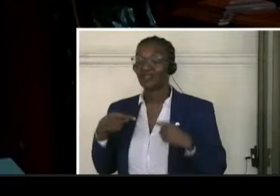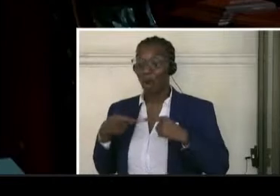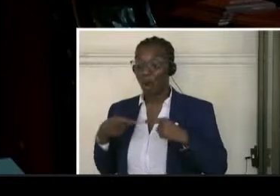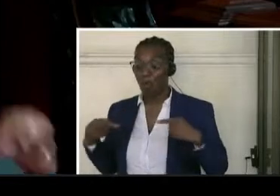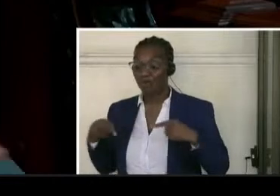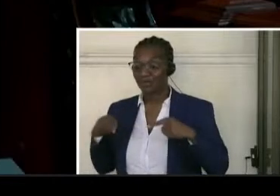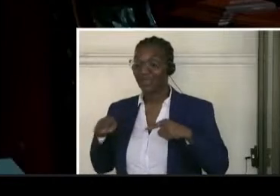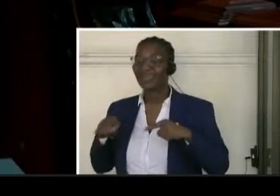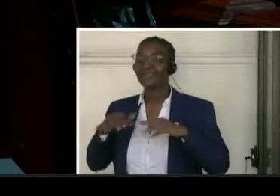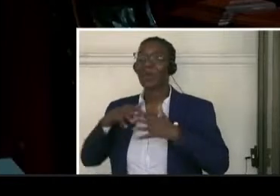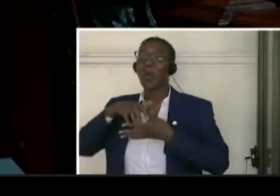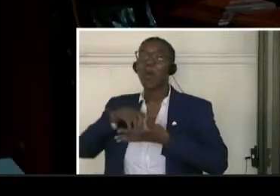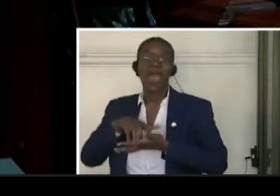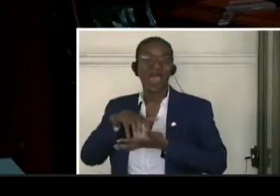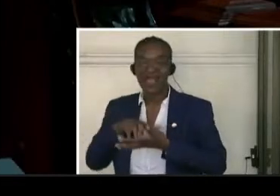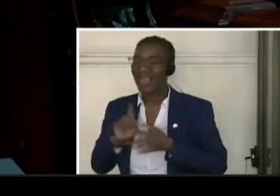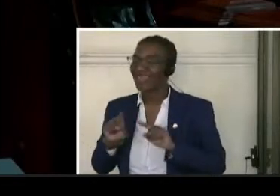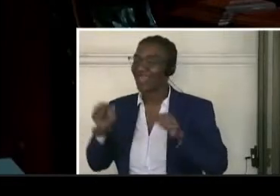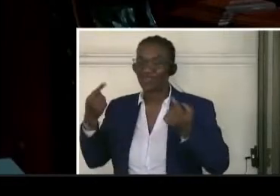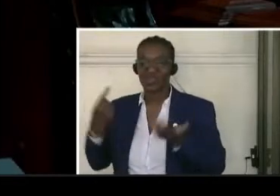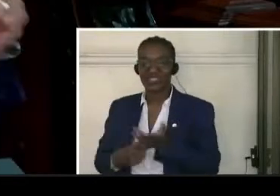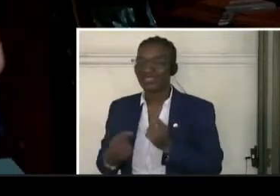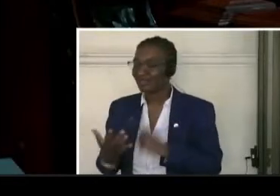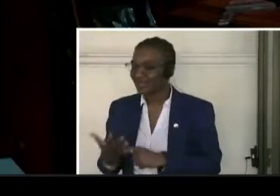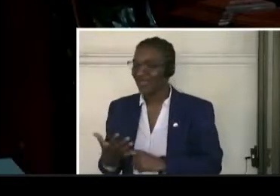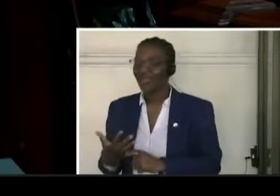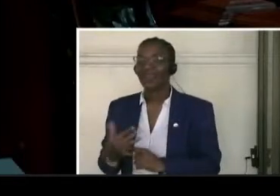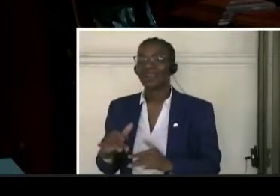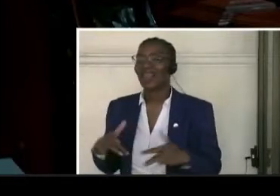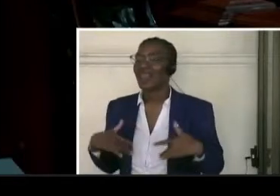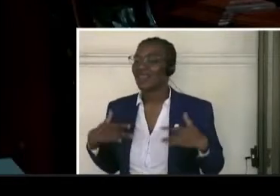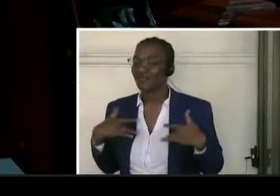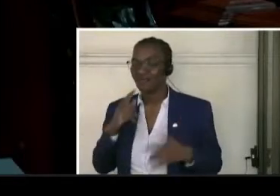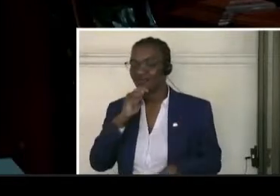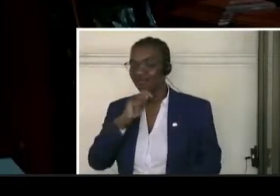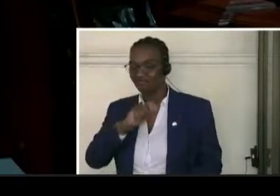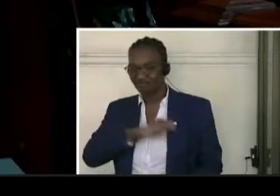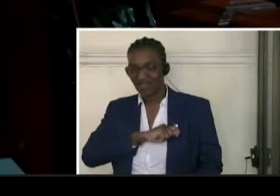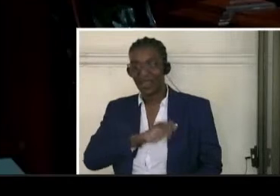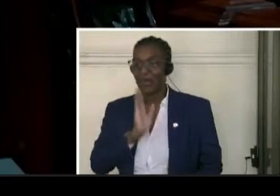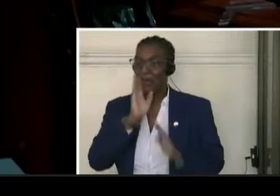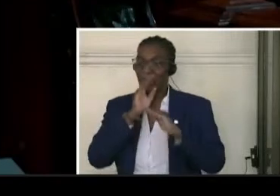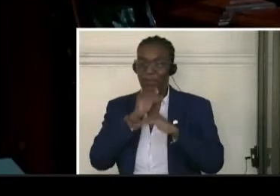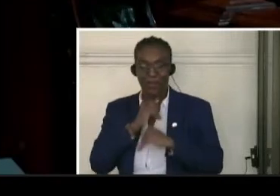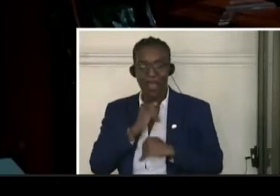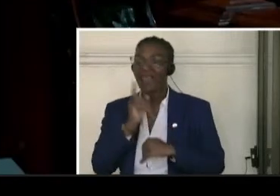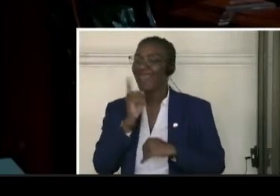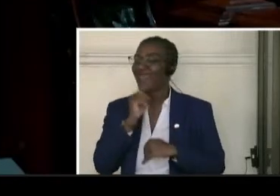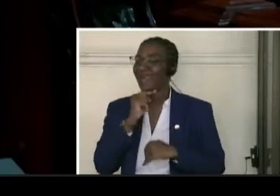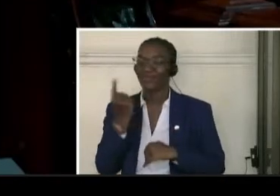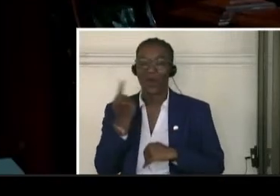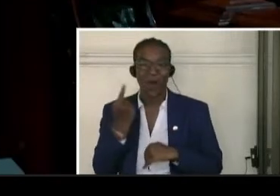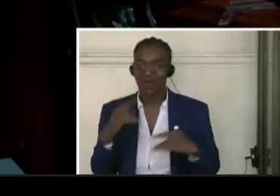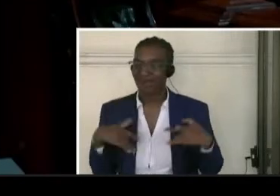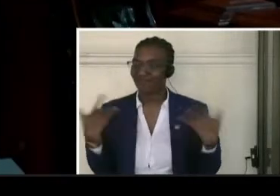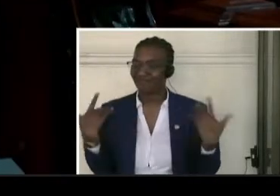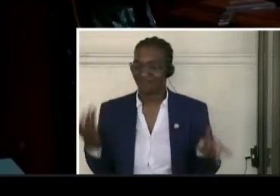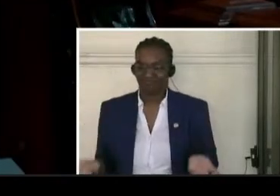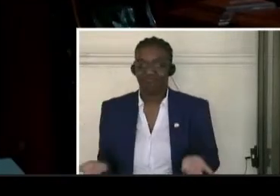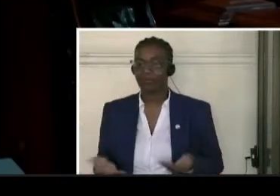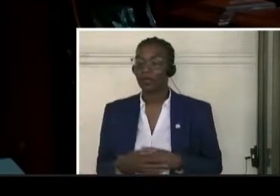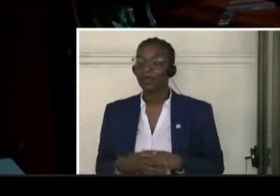opposition that is so weak that can't debate, that don't live through facts. It lives through lies.